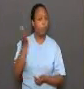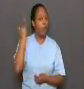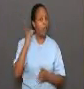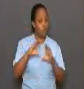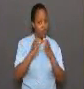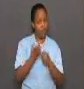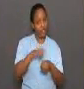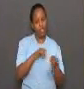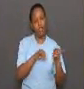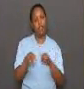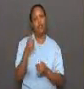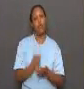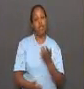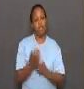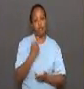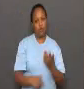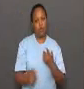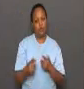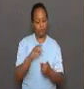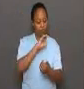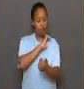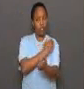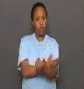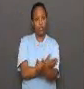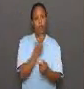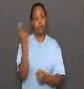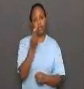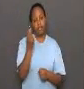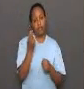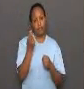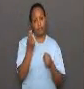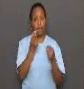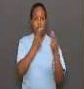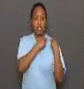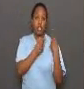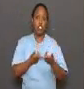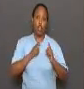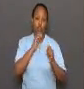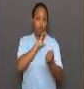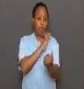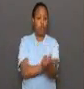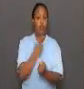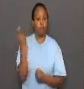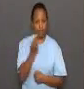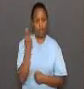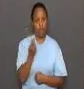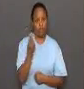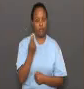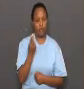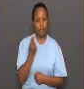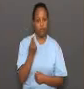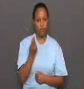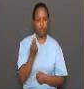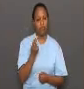As we discussed last time, exercising power without authority often